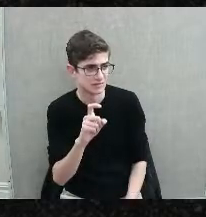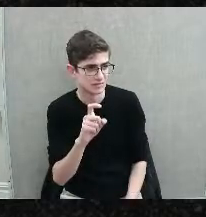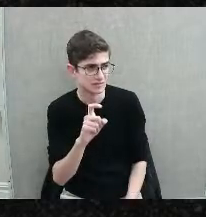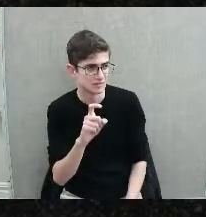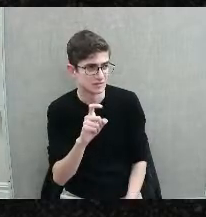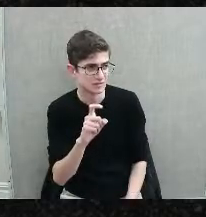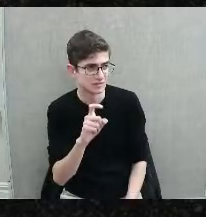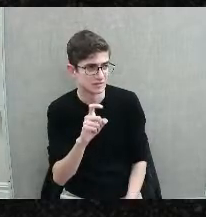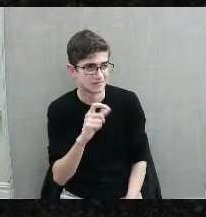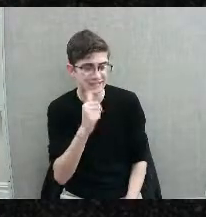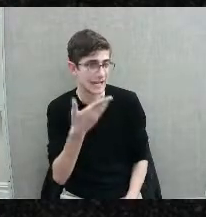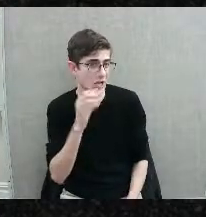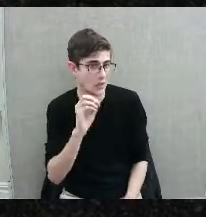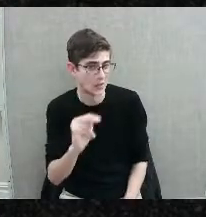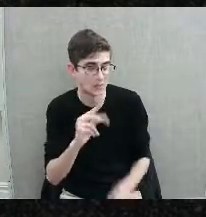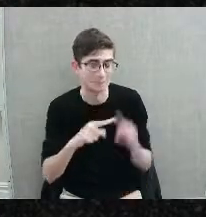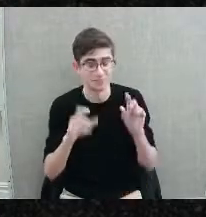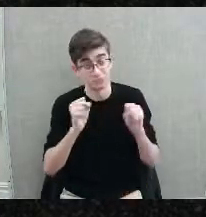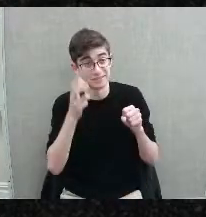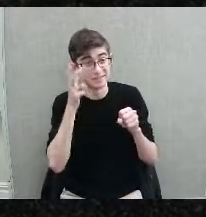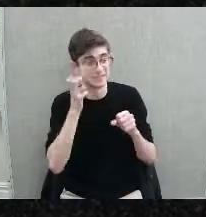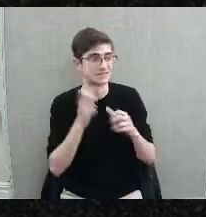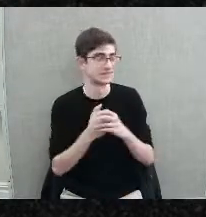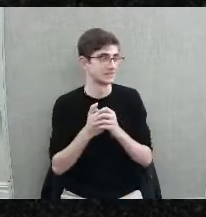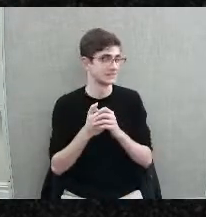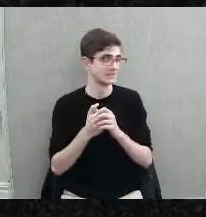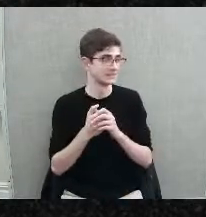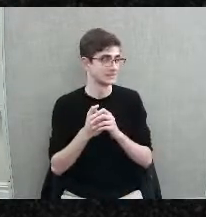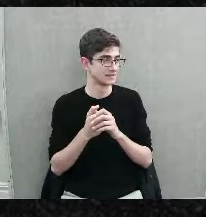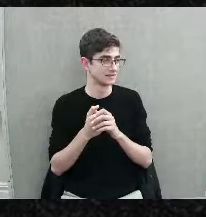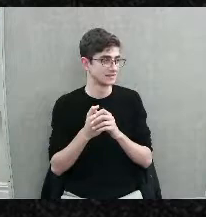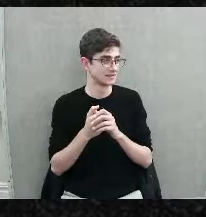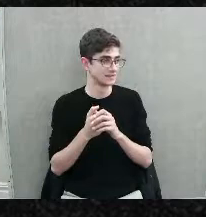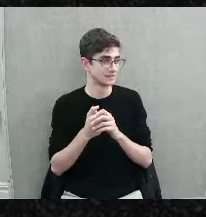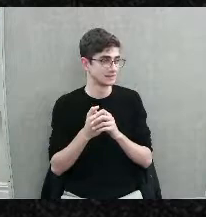I can hear you, but it's not. Paradox.